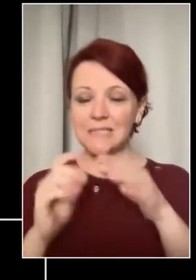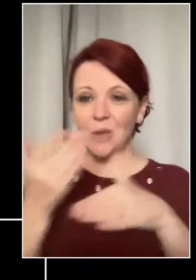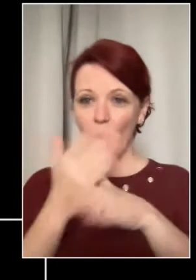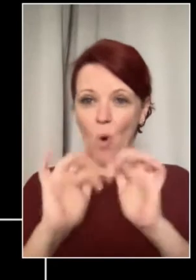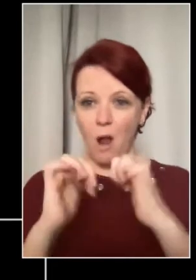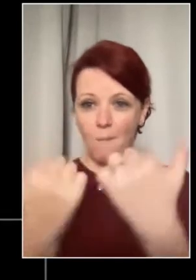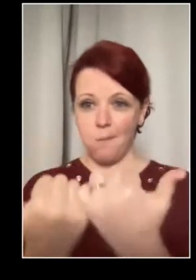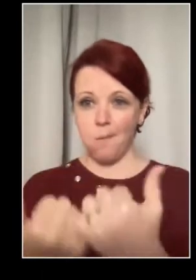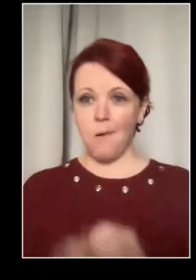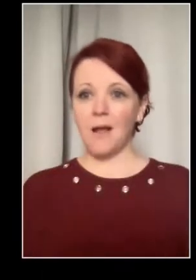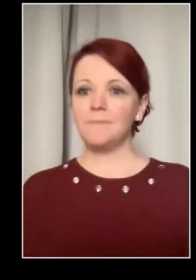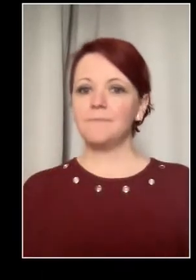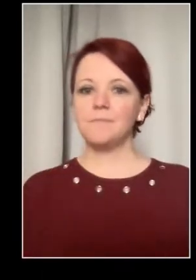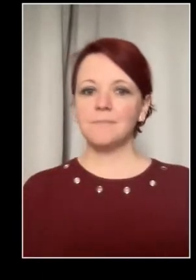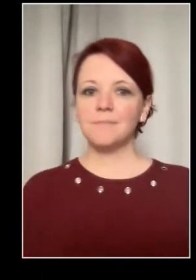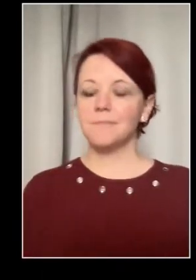Tom?